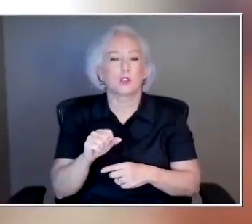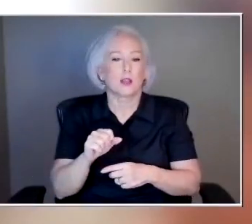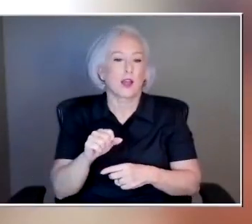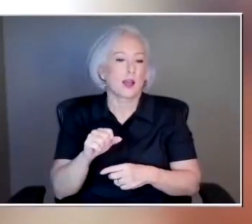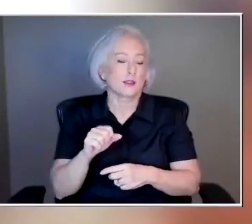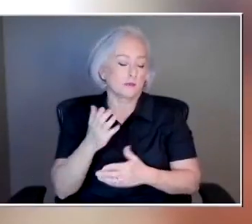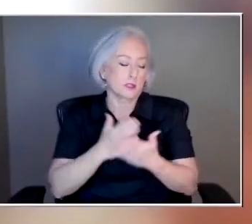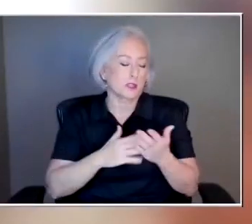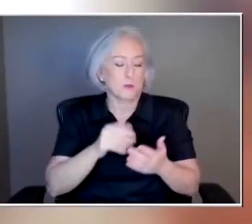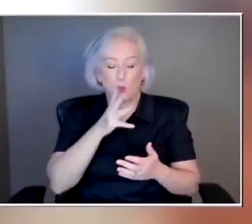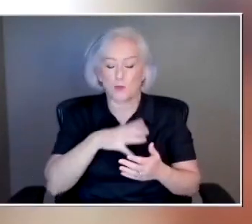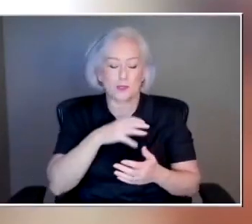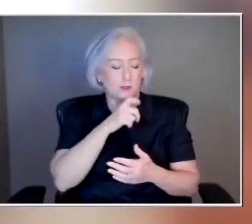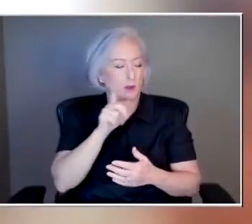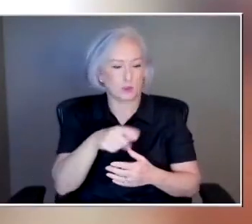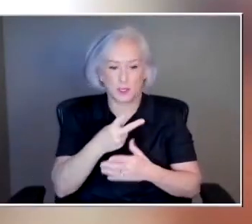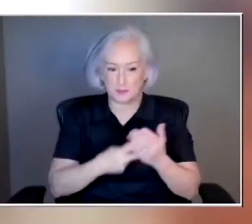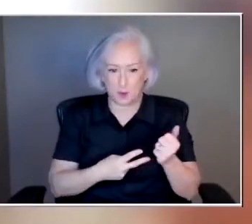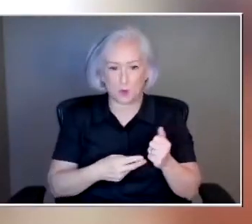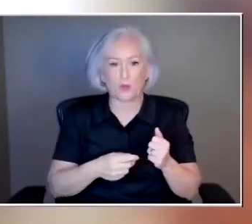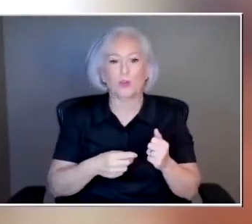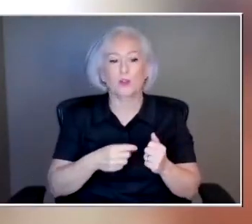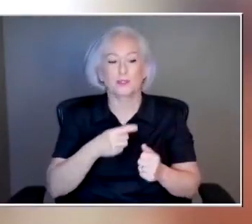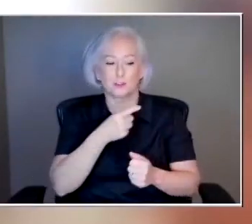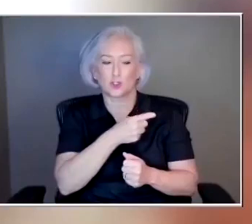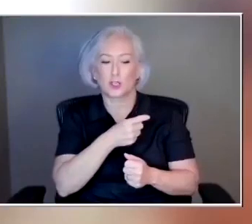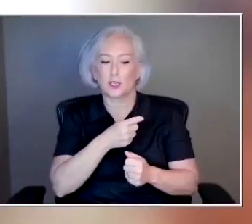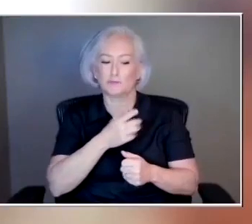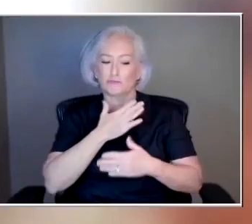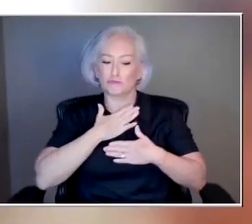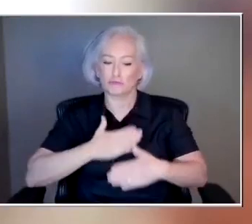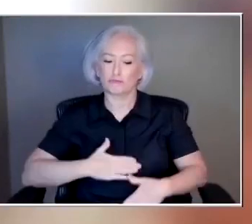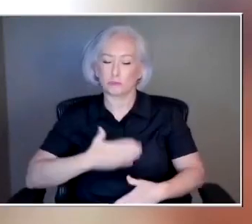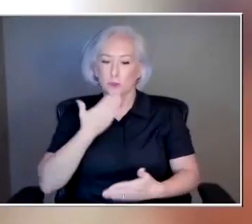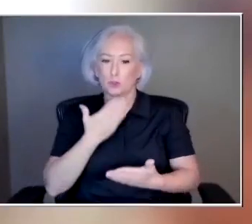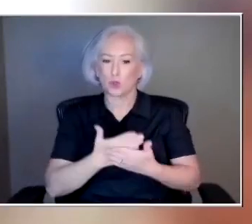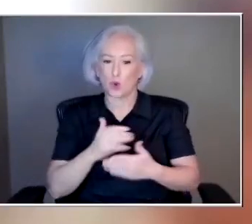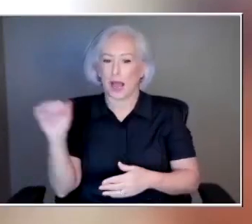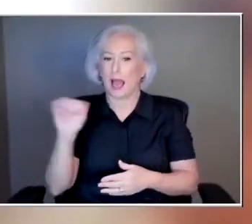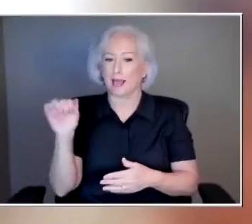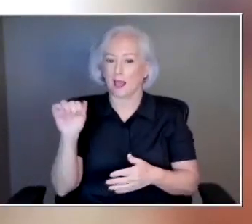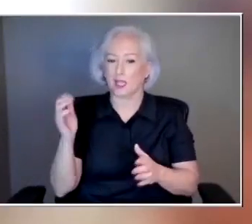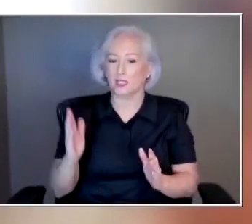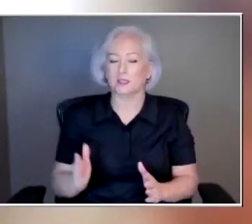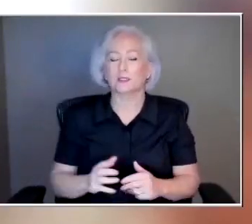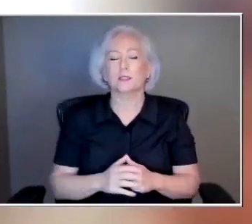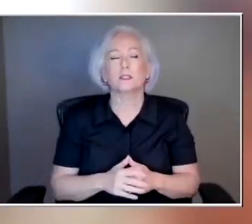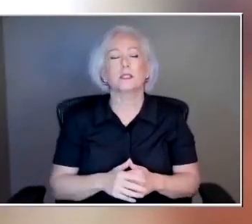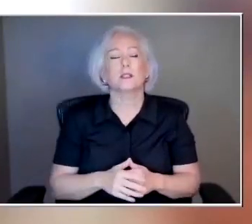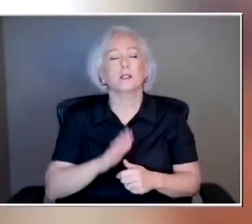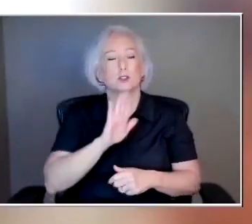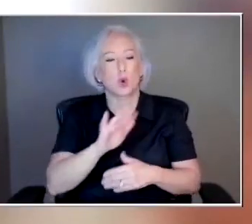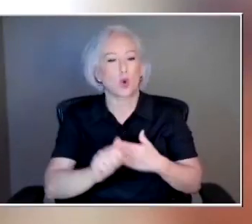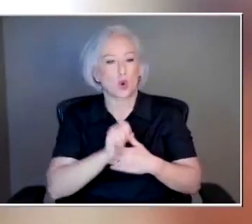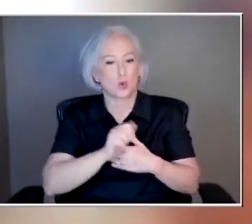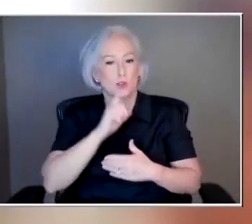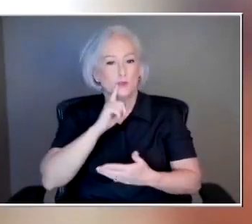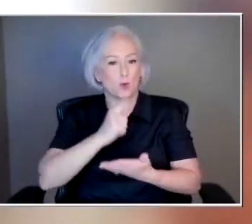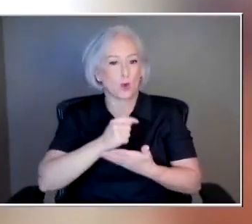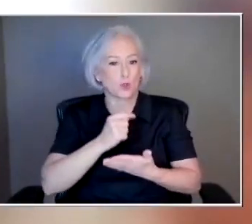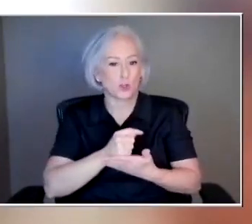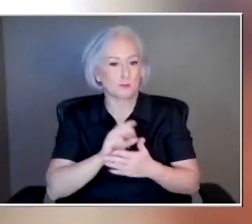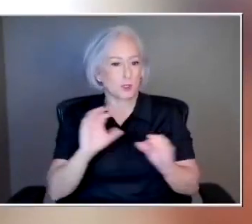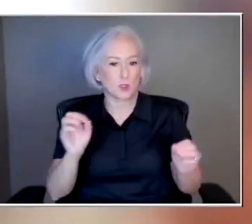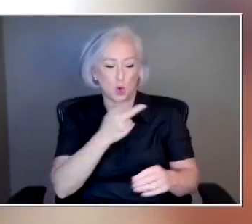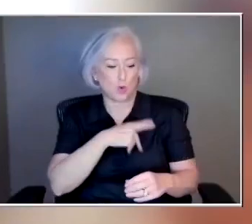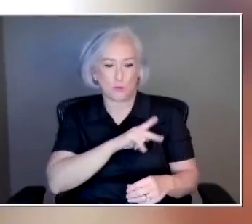And in Mila's case, she's clearly very fit. So, besides the risk of the treatment, she didn't really have any personal risks for